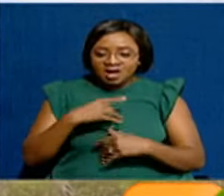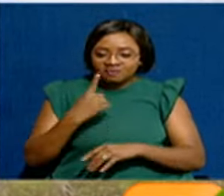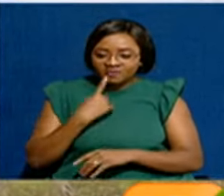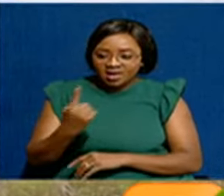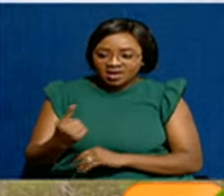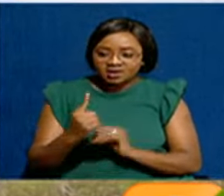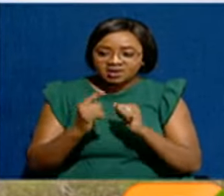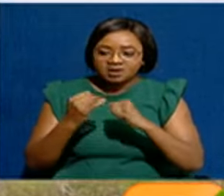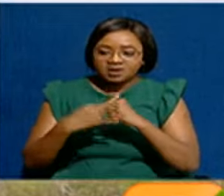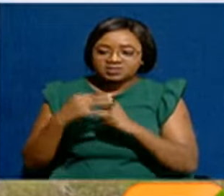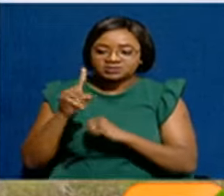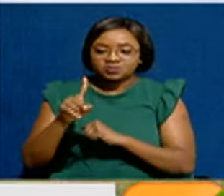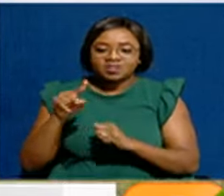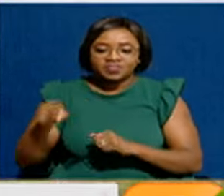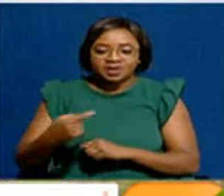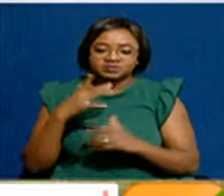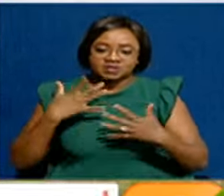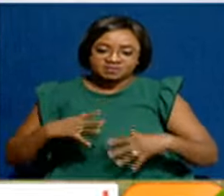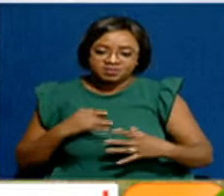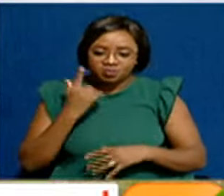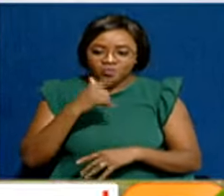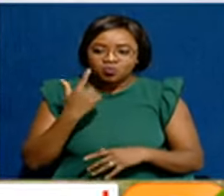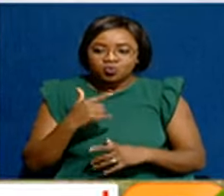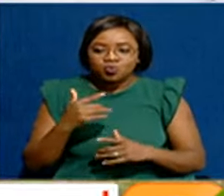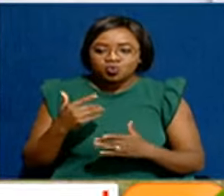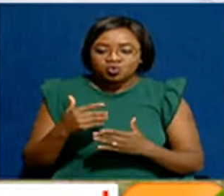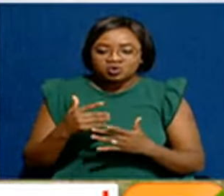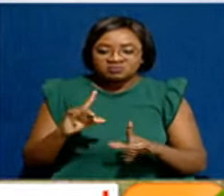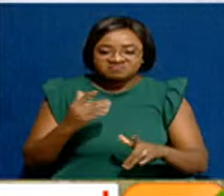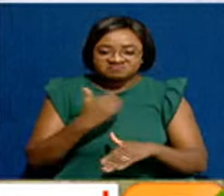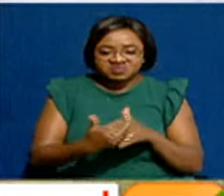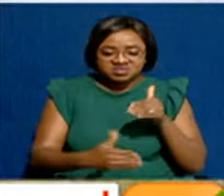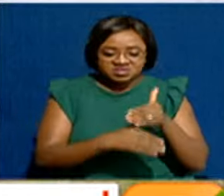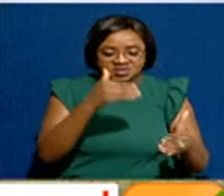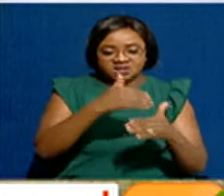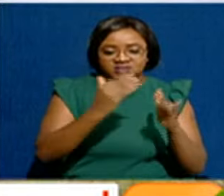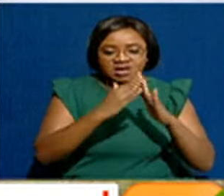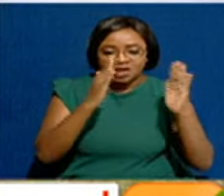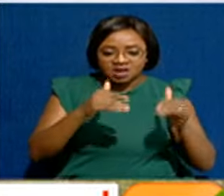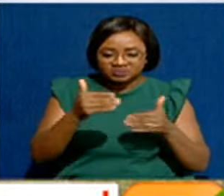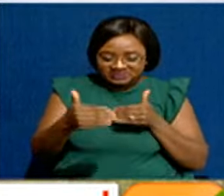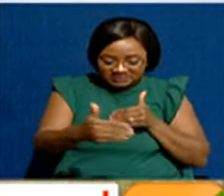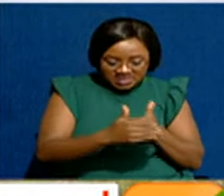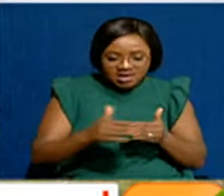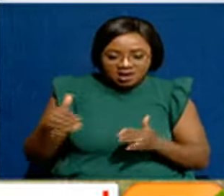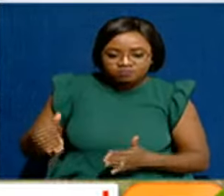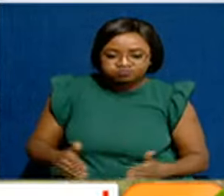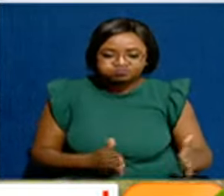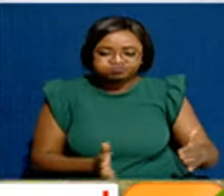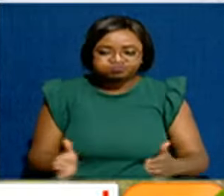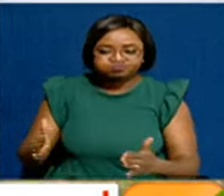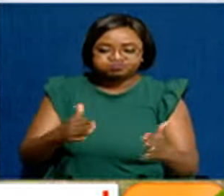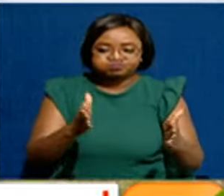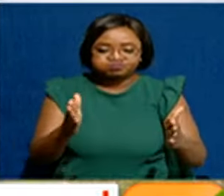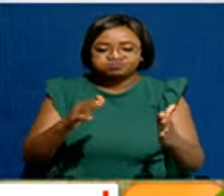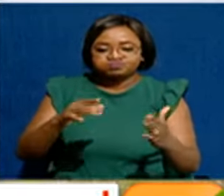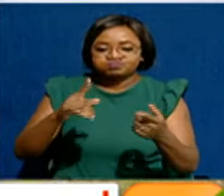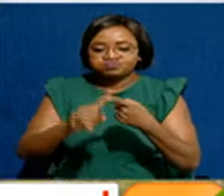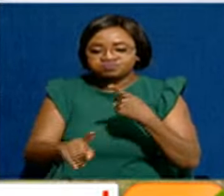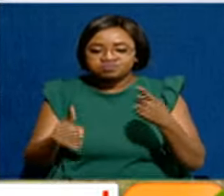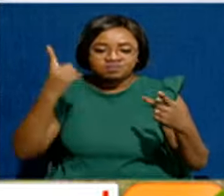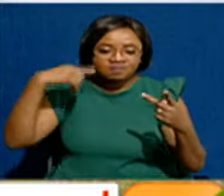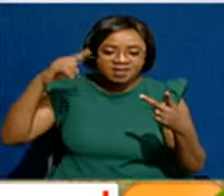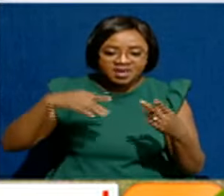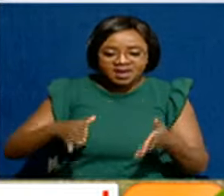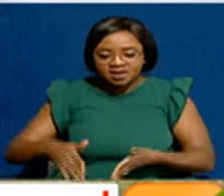People who had constructed on the banks of the Nairobi rivers, that is the Nairobi River, Mathare